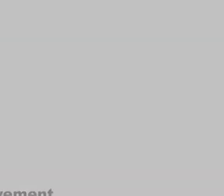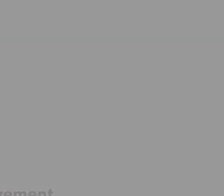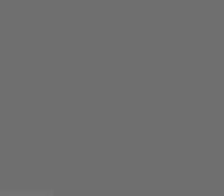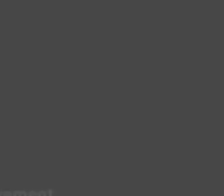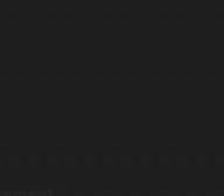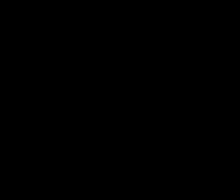For more information, visit information on the keyboard. In the